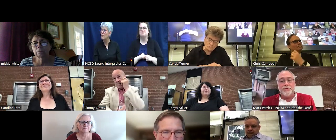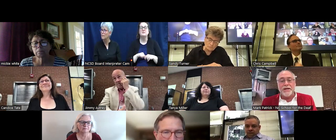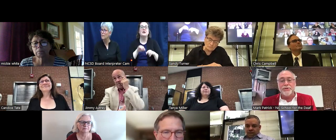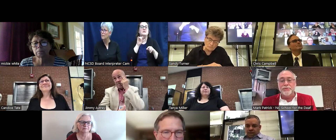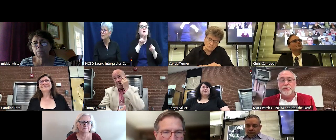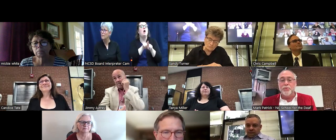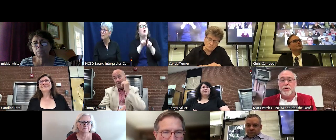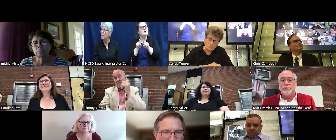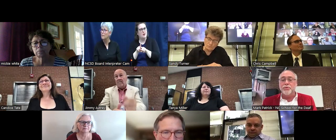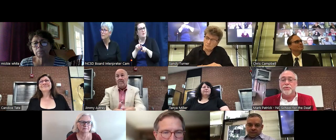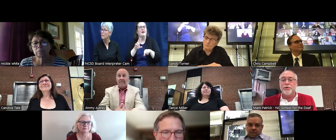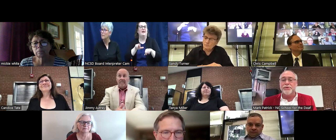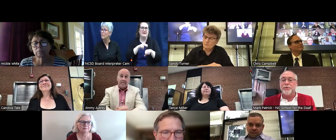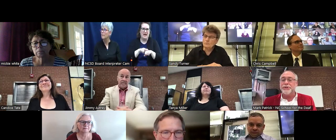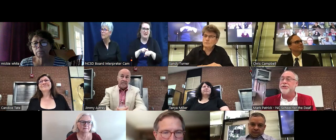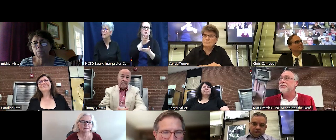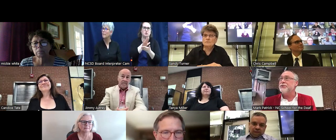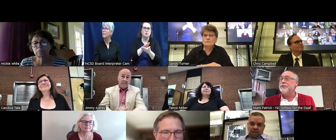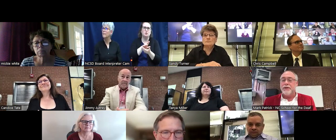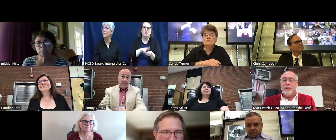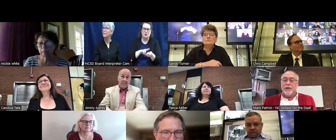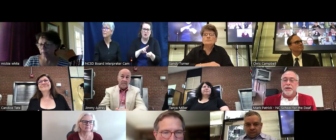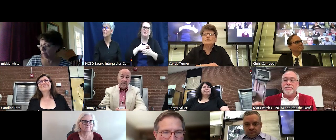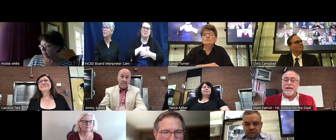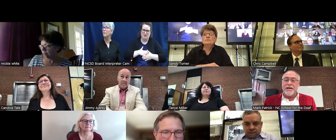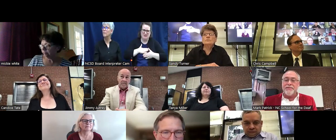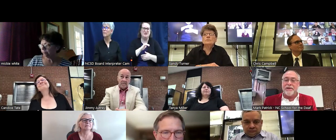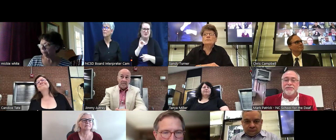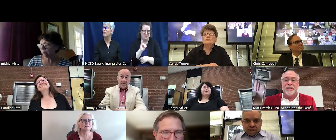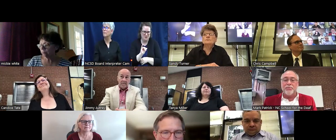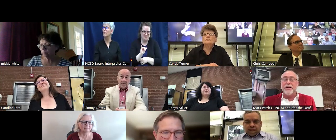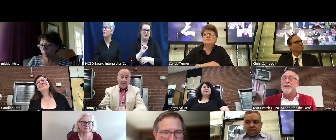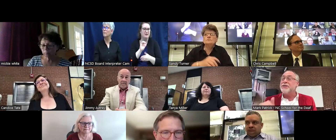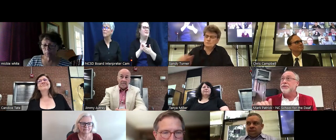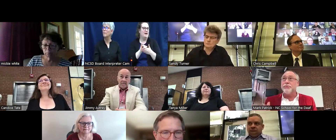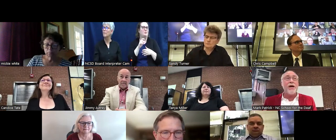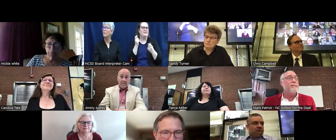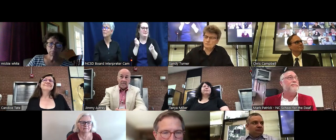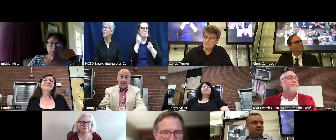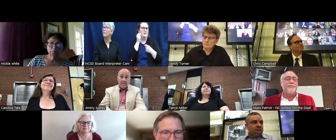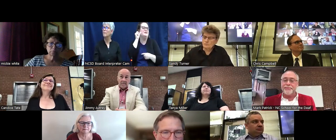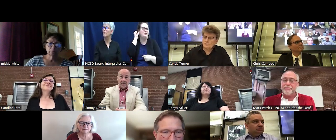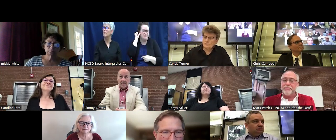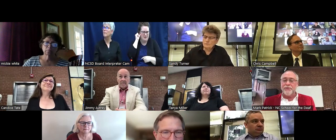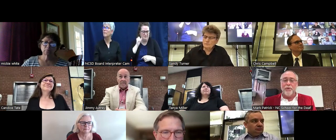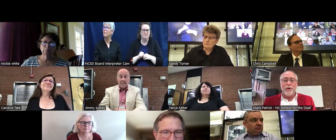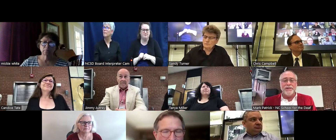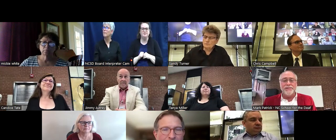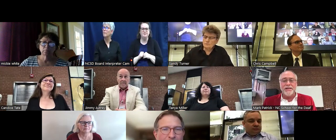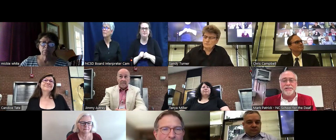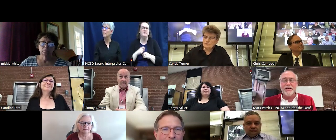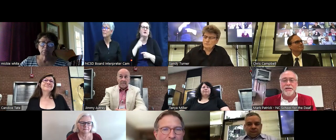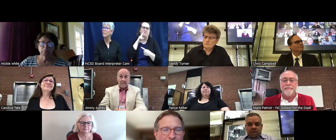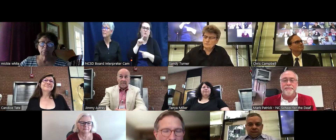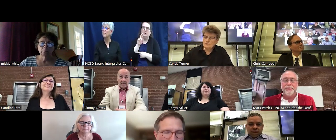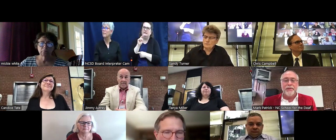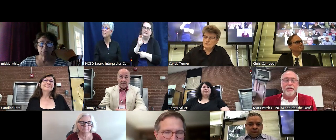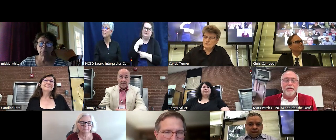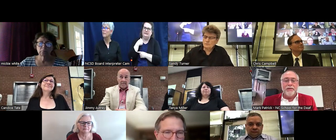also National School Nurse Appreciation Day that was celebrated yesterday for